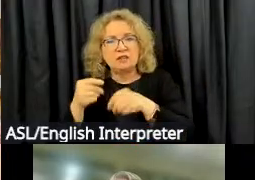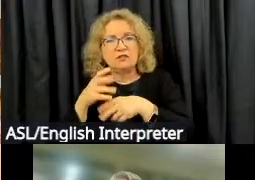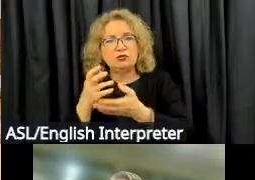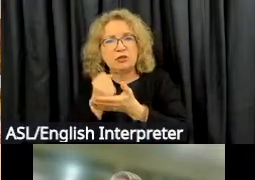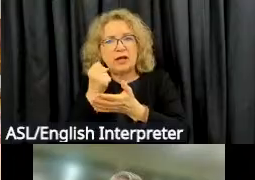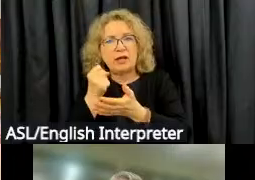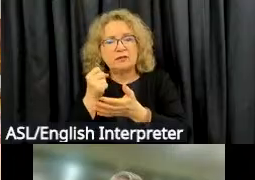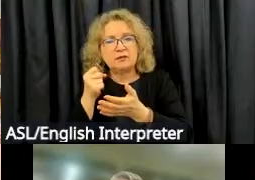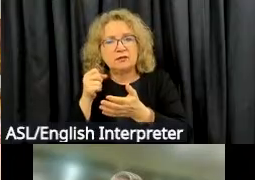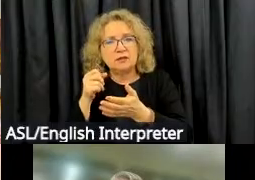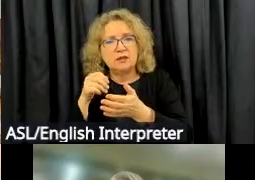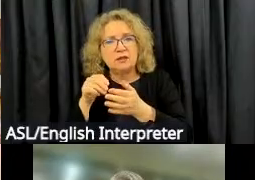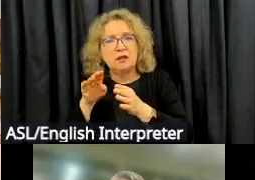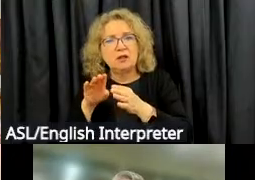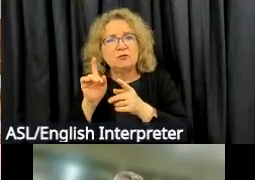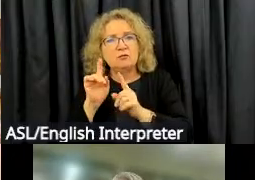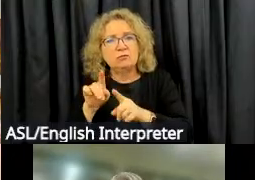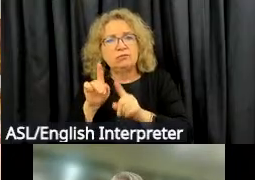feedback.